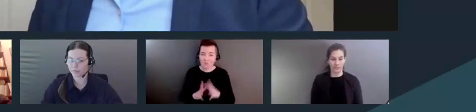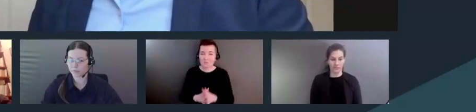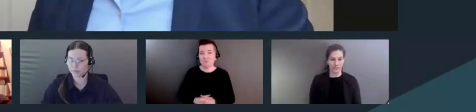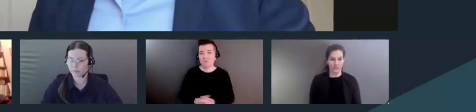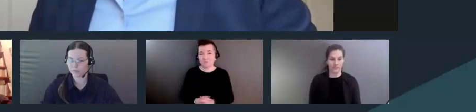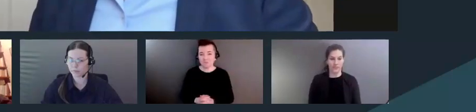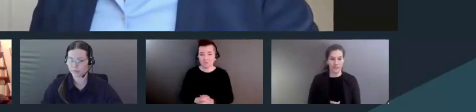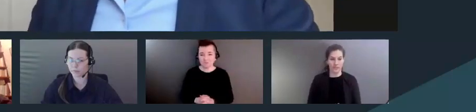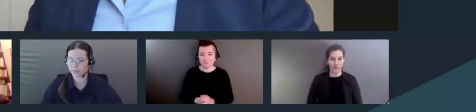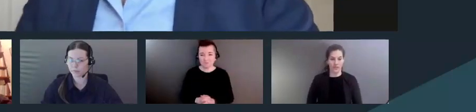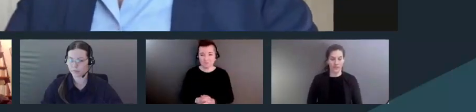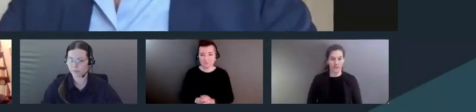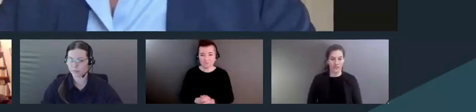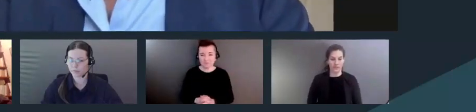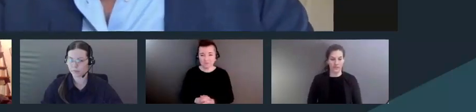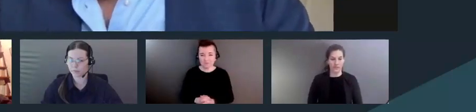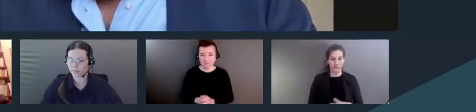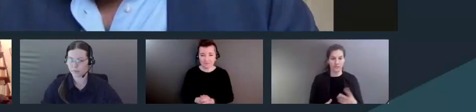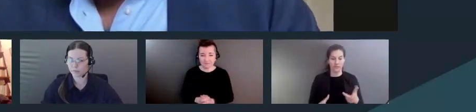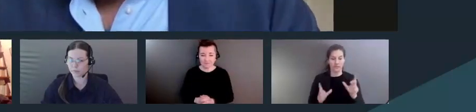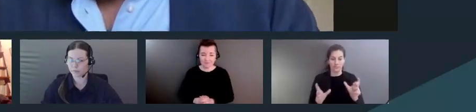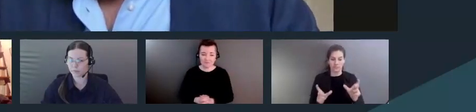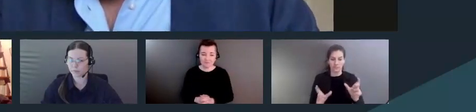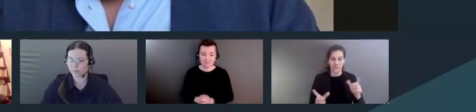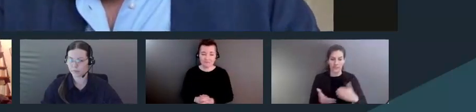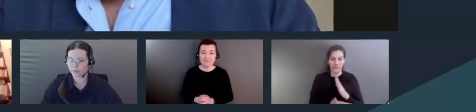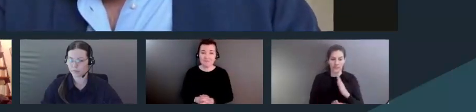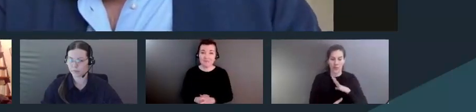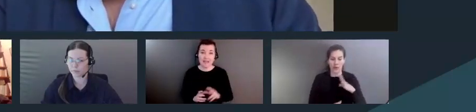As Ian said, we are